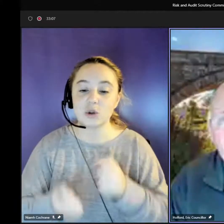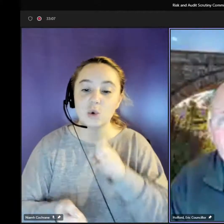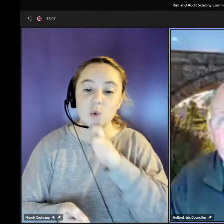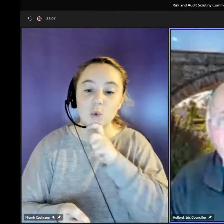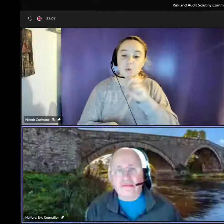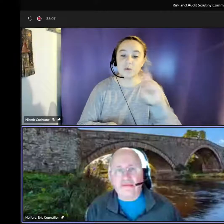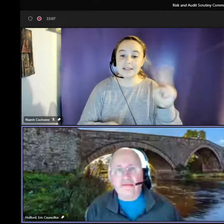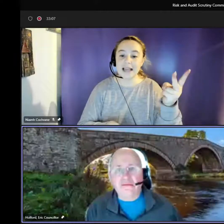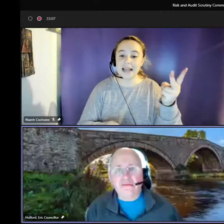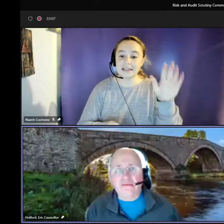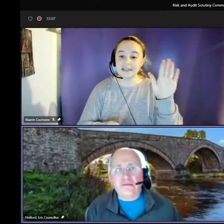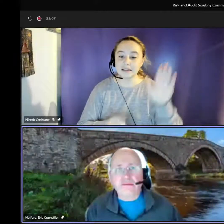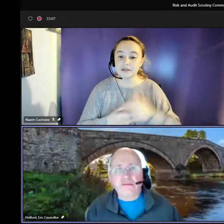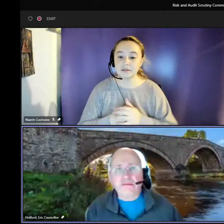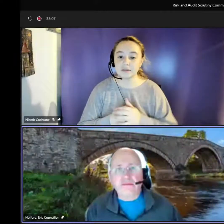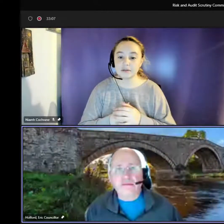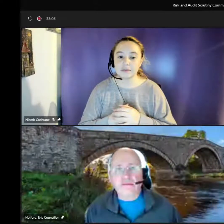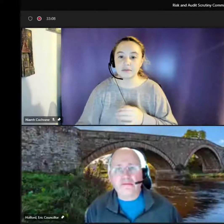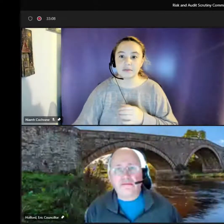please?